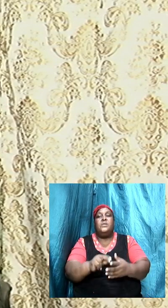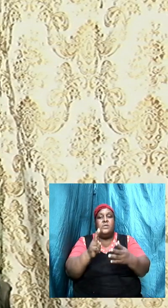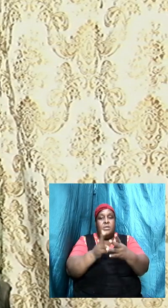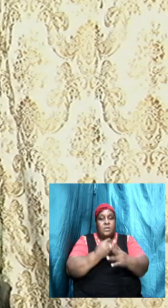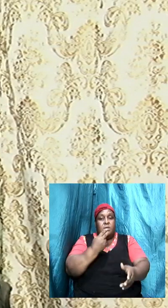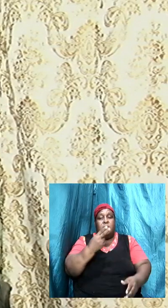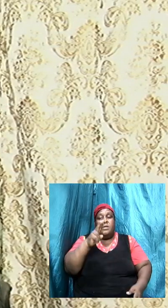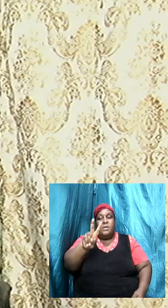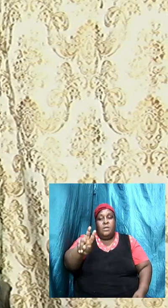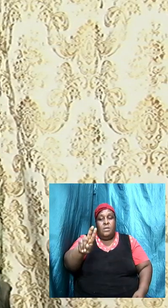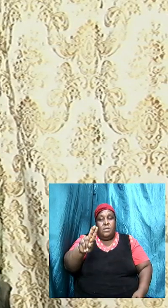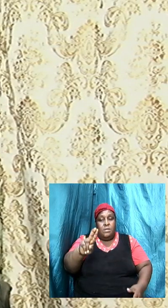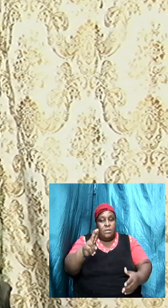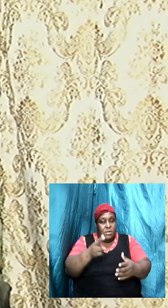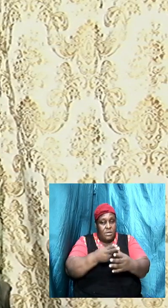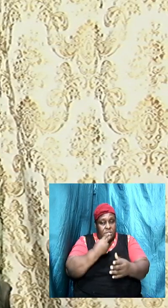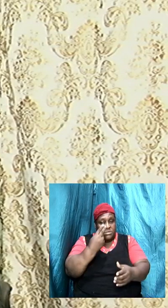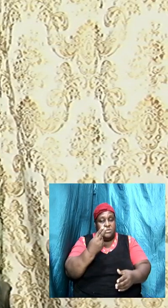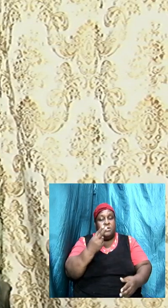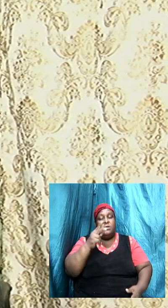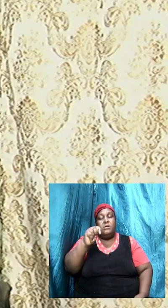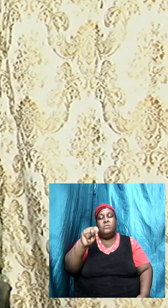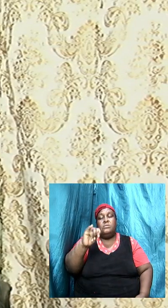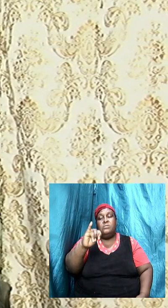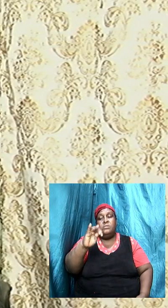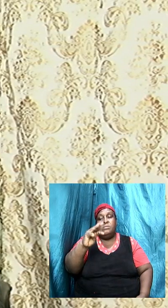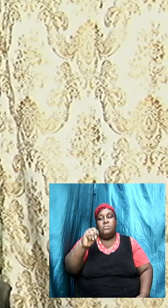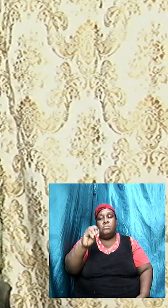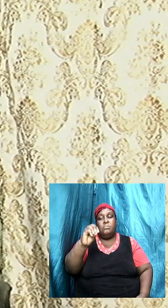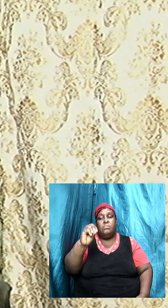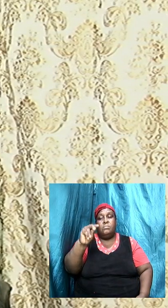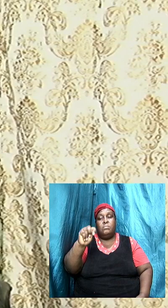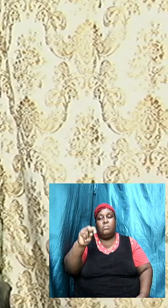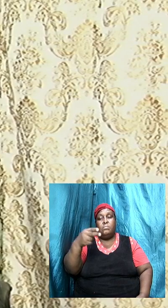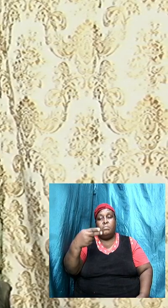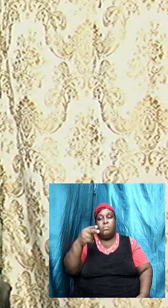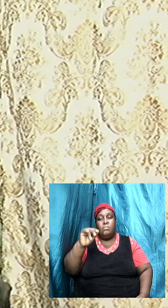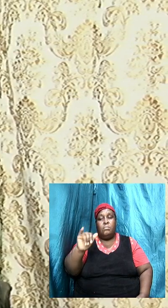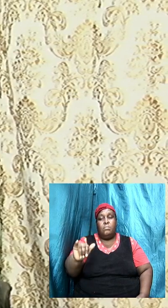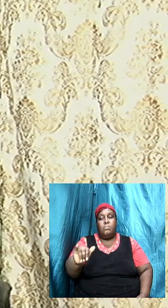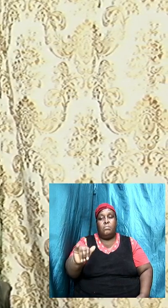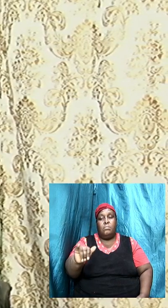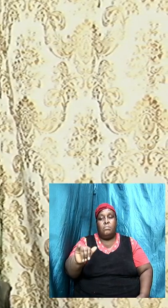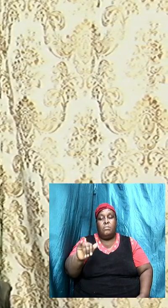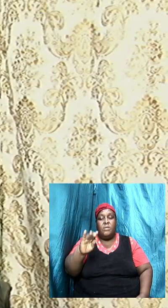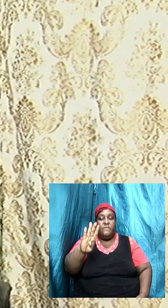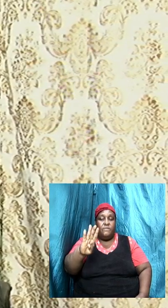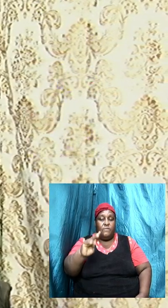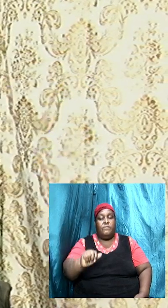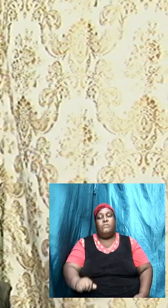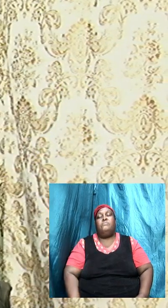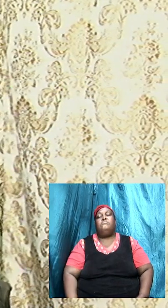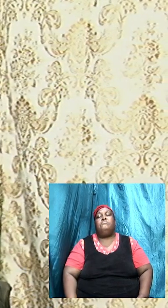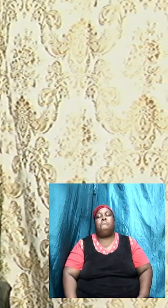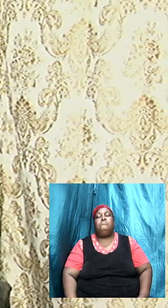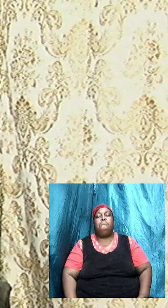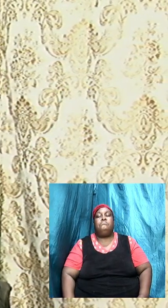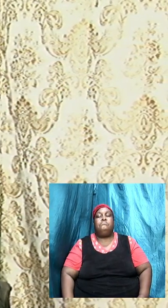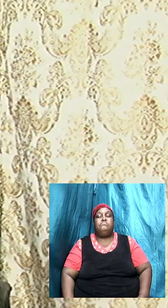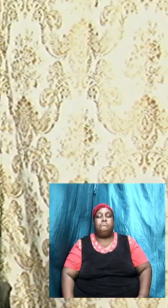from 2 Timothy chapter 4, and it will be from verse 1 through to